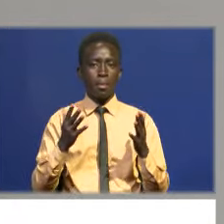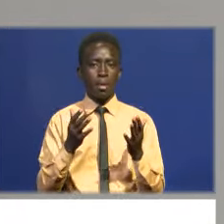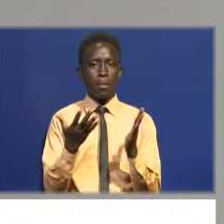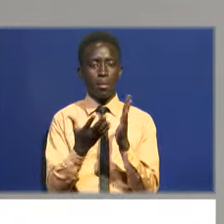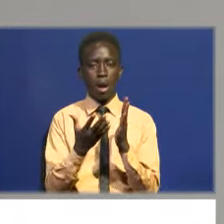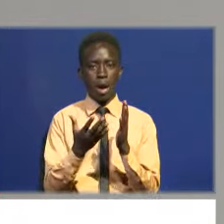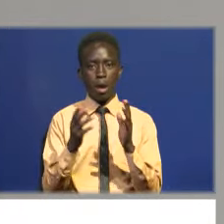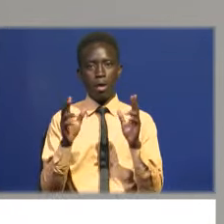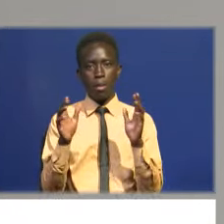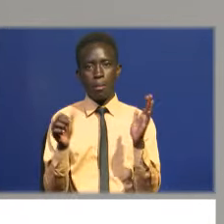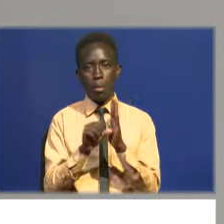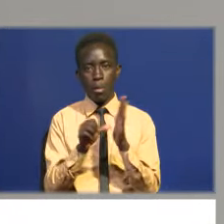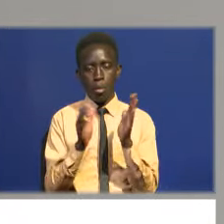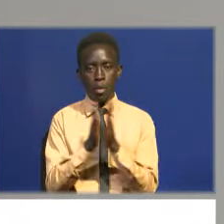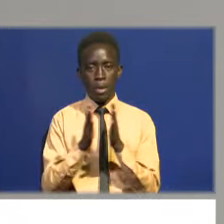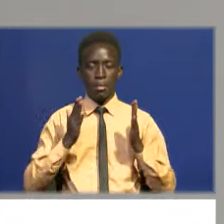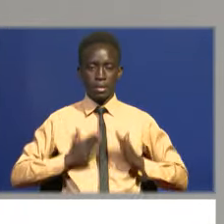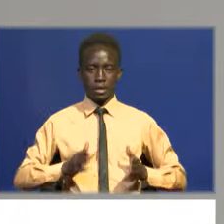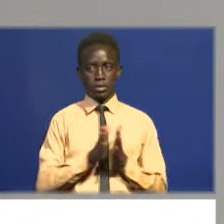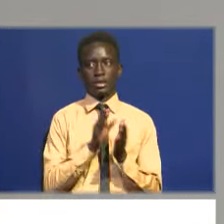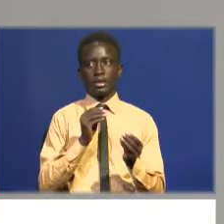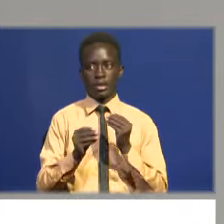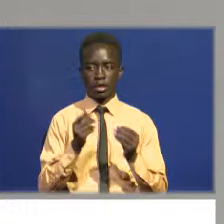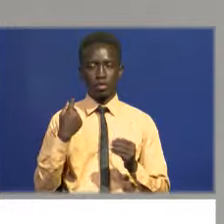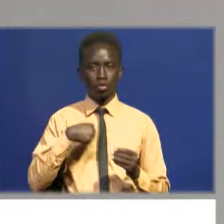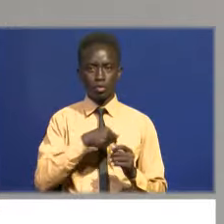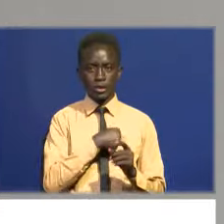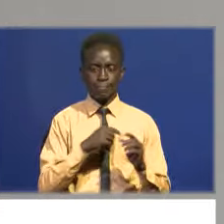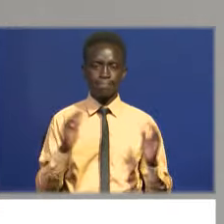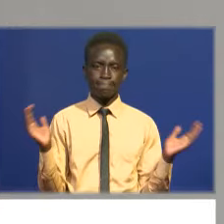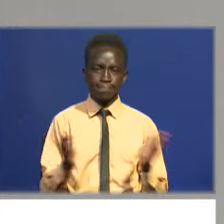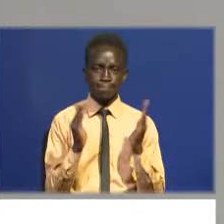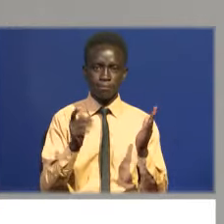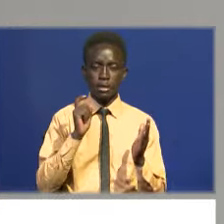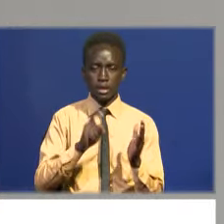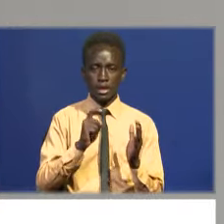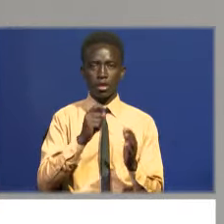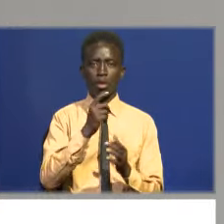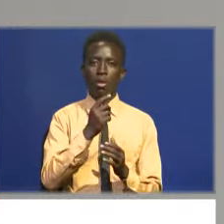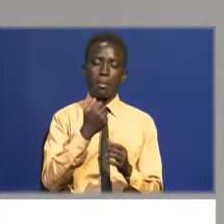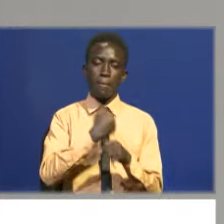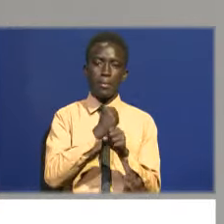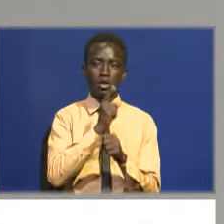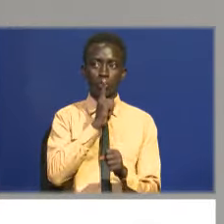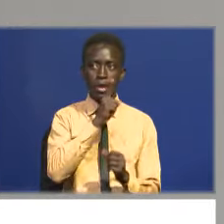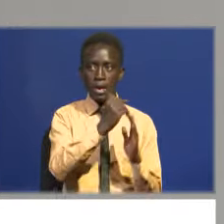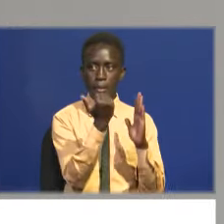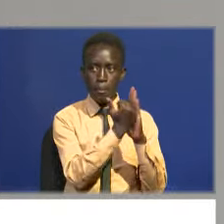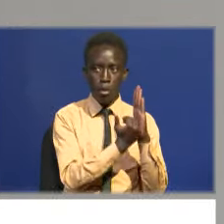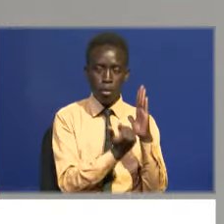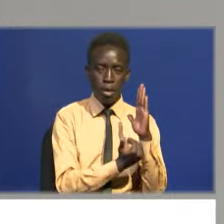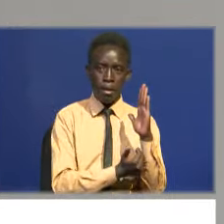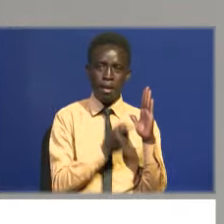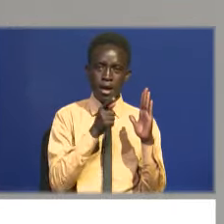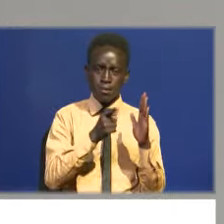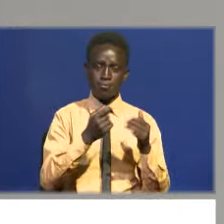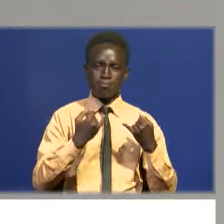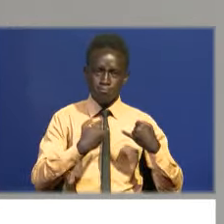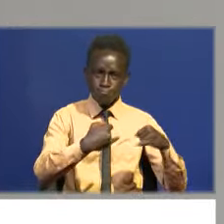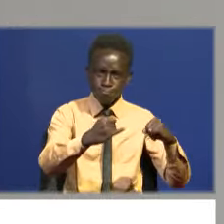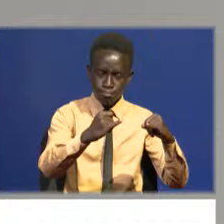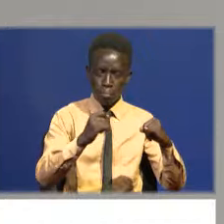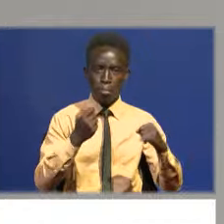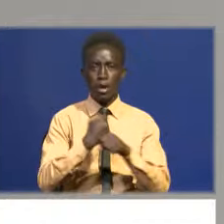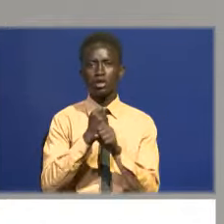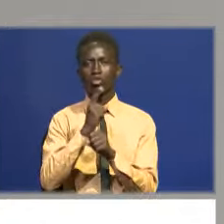continue to support the council both in terms of enhancing its programs and ensuring that the necessary policies and